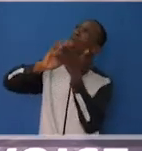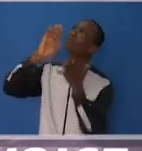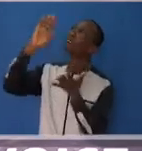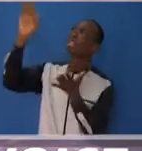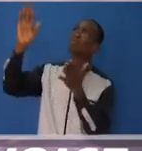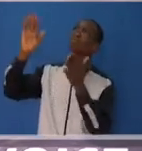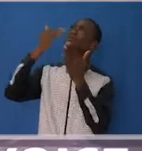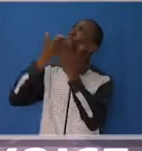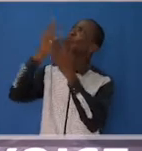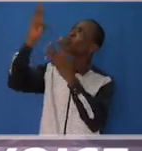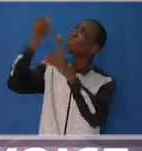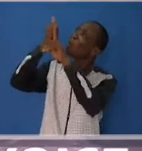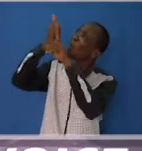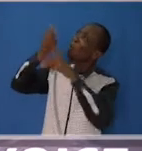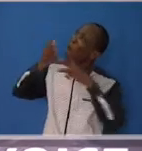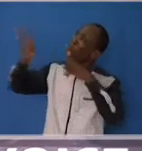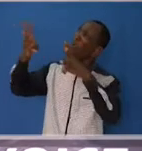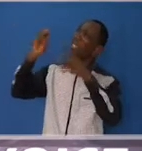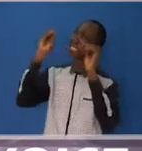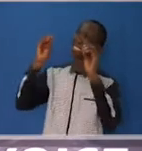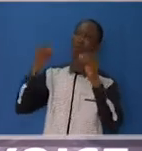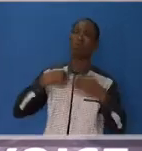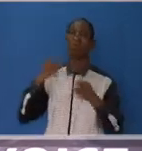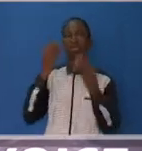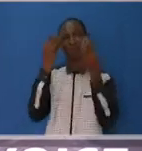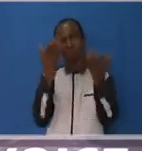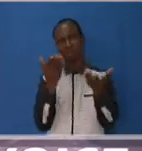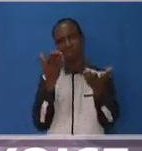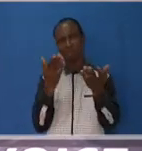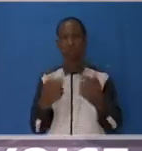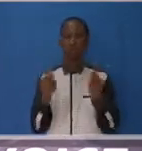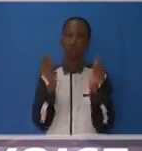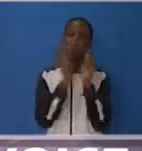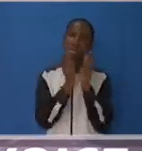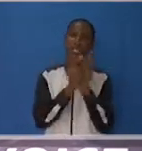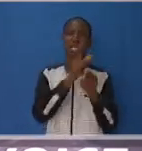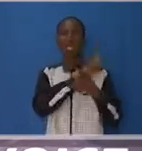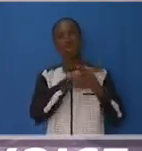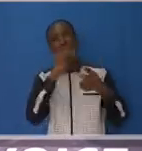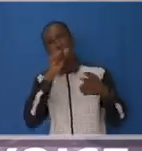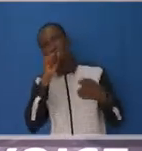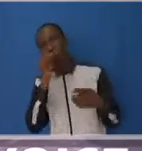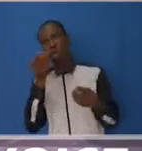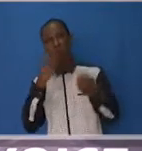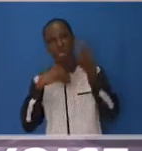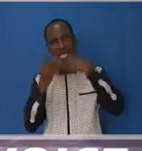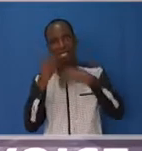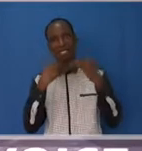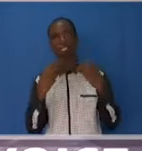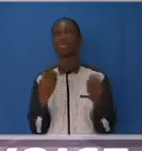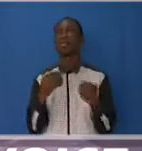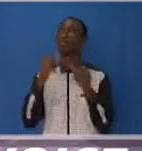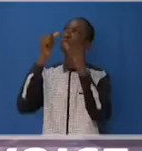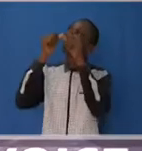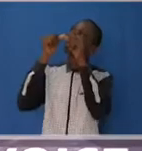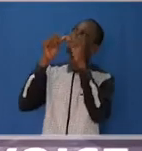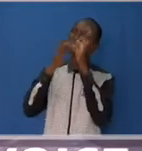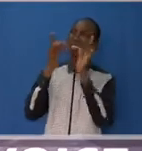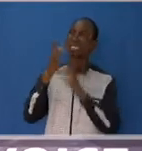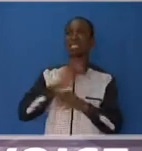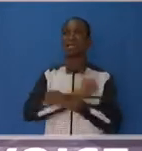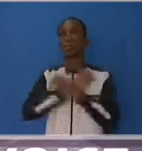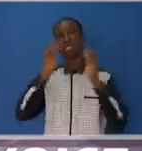sa akire no so afei ye ko hia ye bekɔ awurade adidi ana ye bedi awurade adidi e di ayeye nkaye